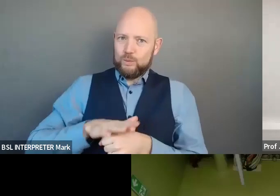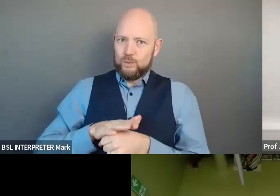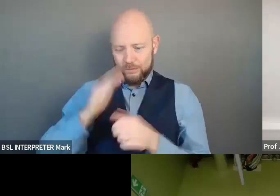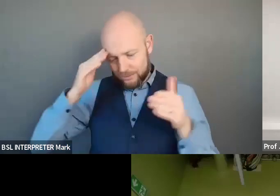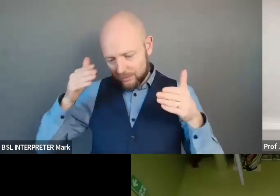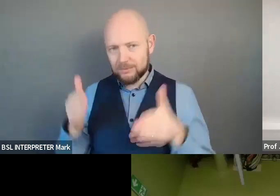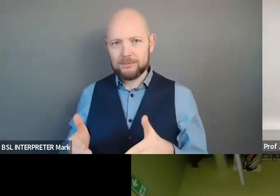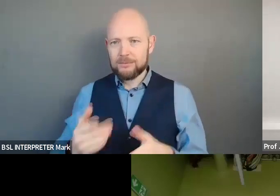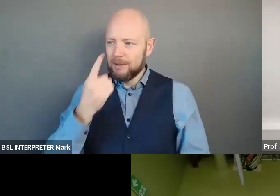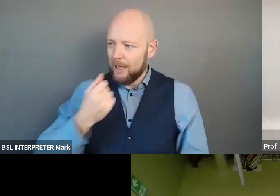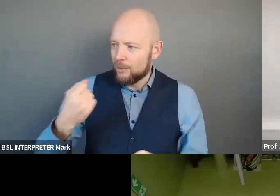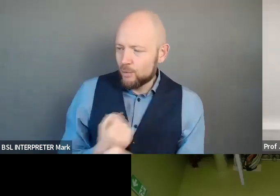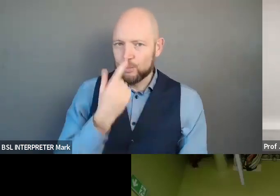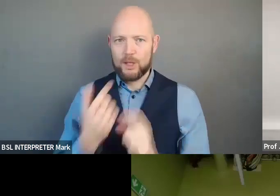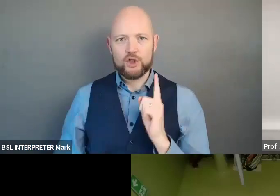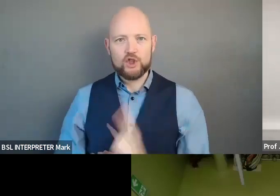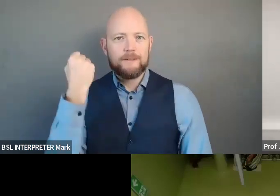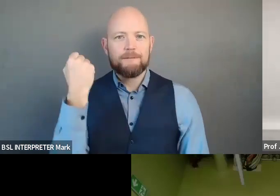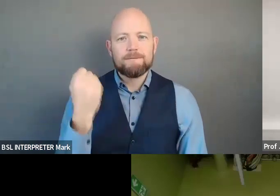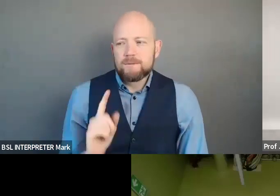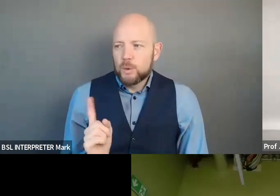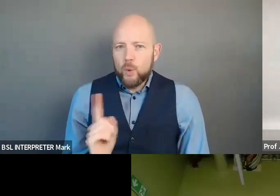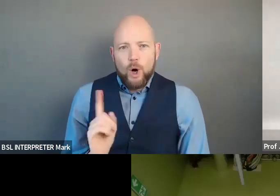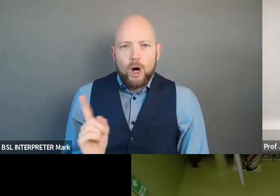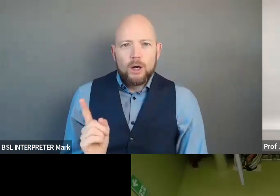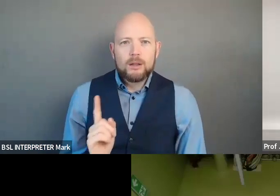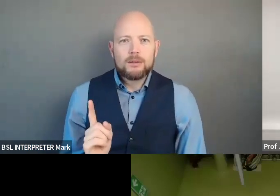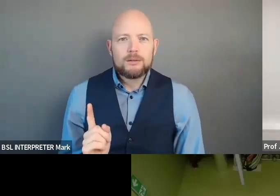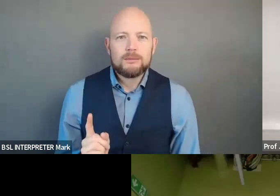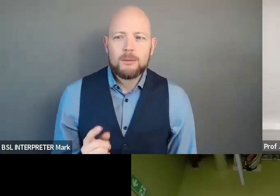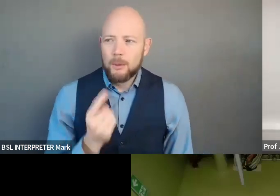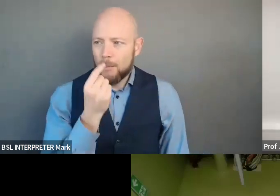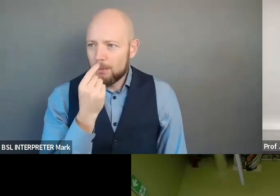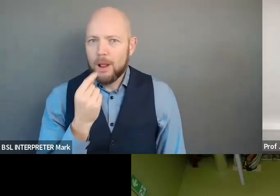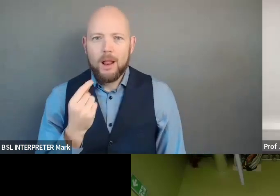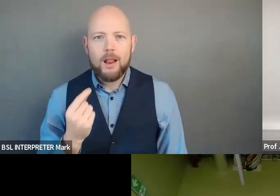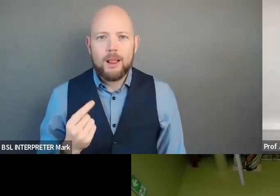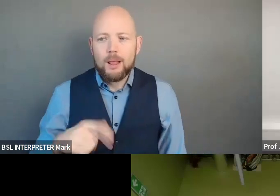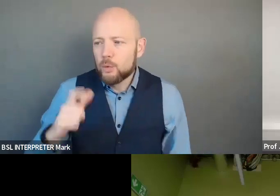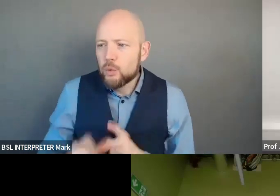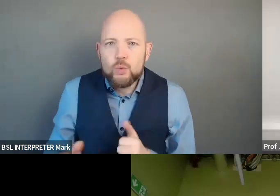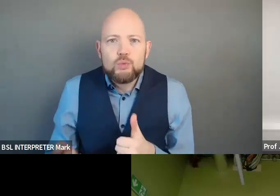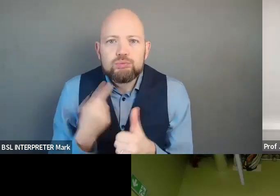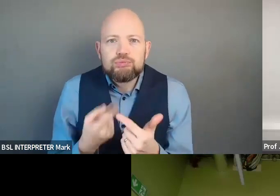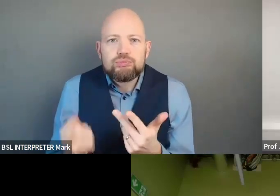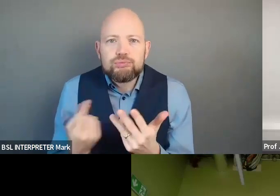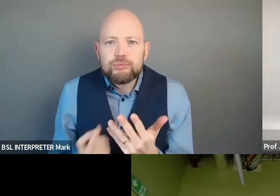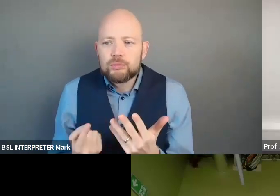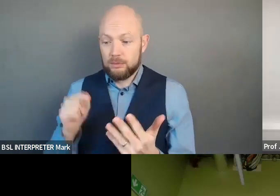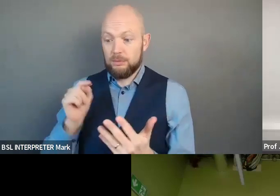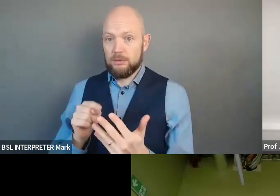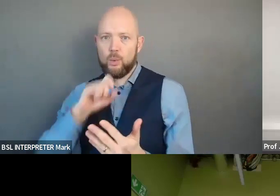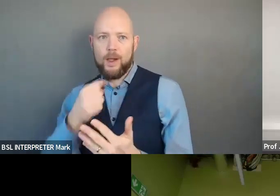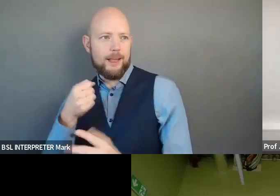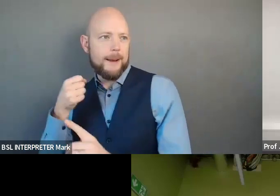what's realistic, what's feasible, and what's manageable, and also, what the implications are and the potential impacts of